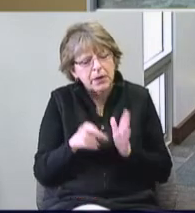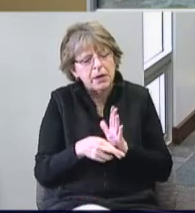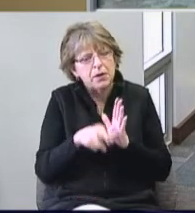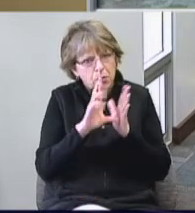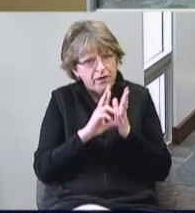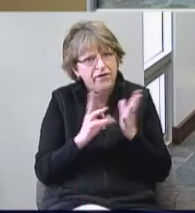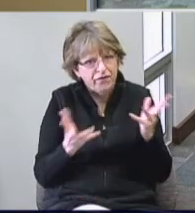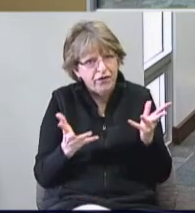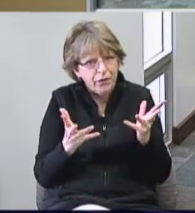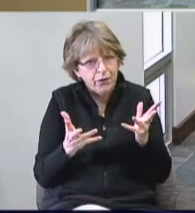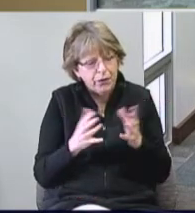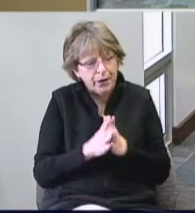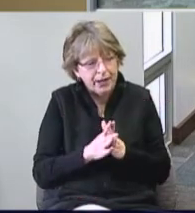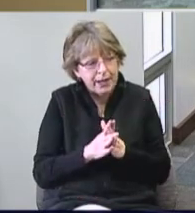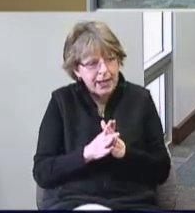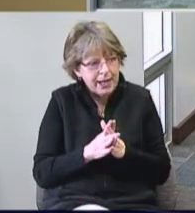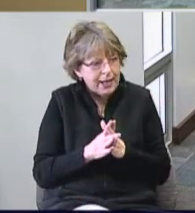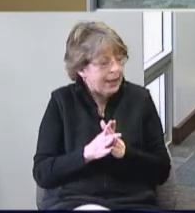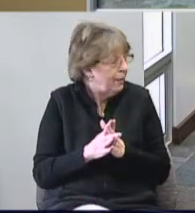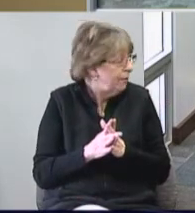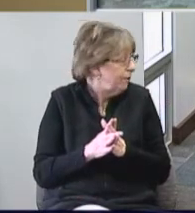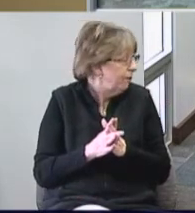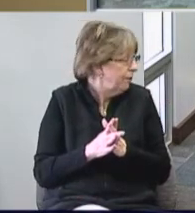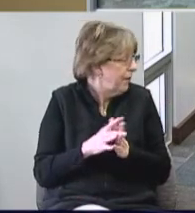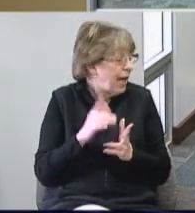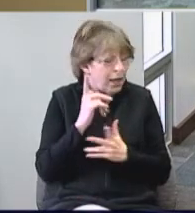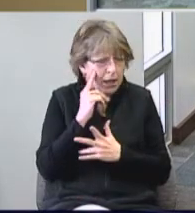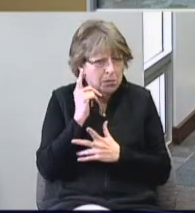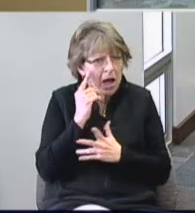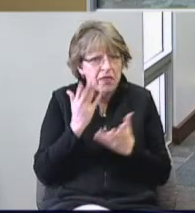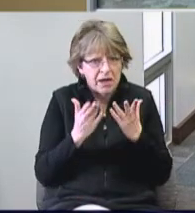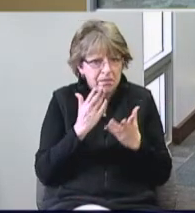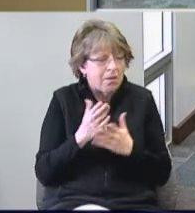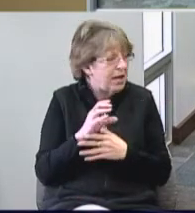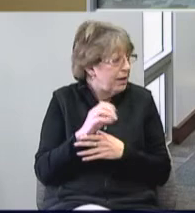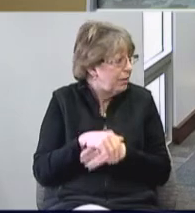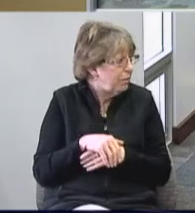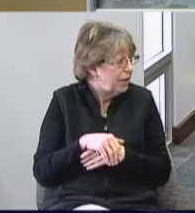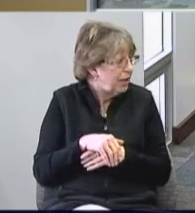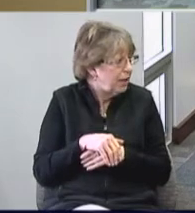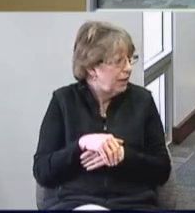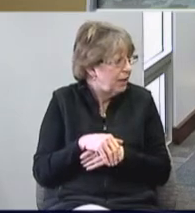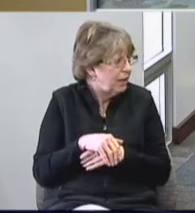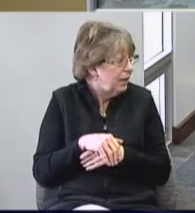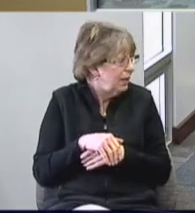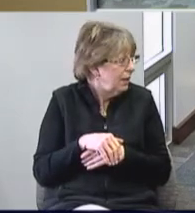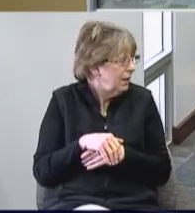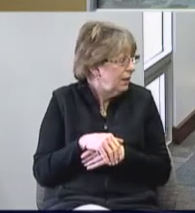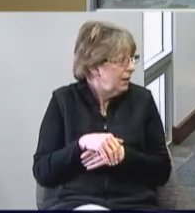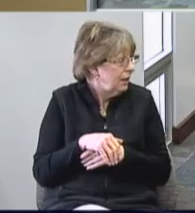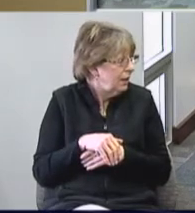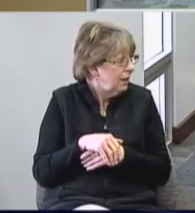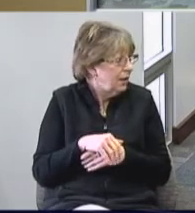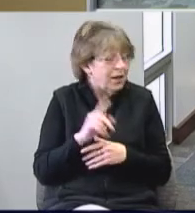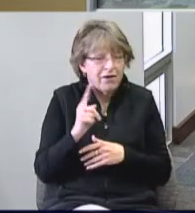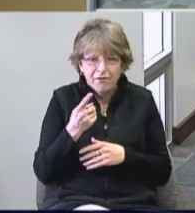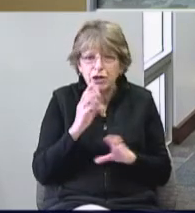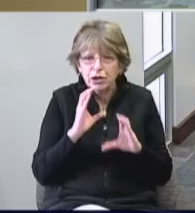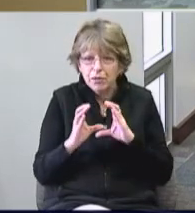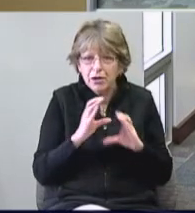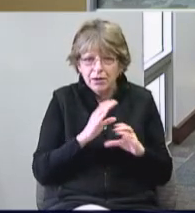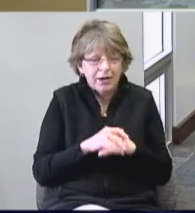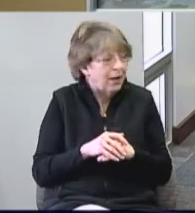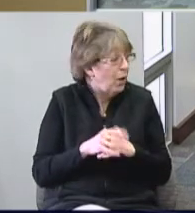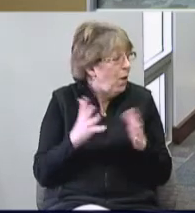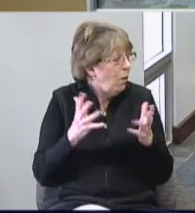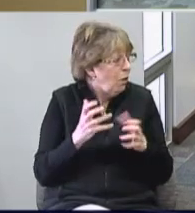into the CIP at some point. Yes. Yeah, For this is kind of the first step to get it. Implementation, sure. Yeah, to get an idea of what cost